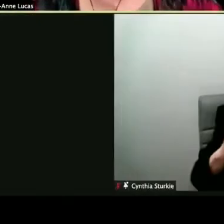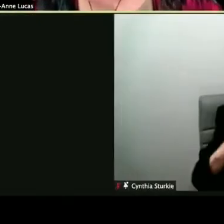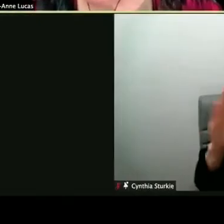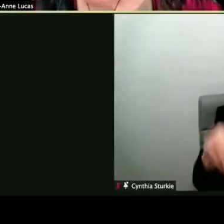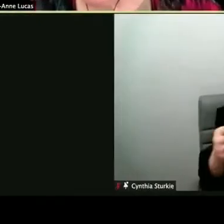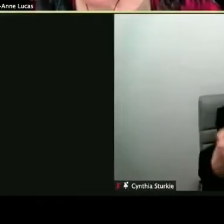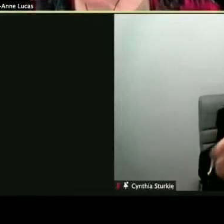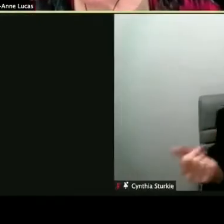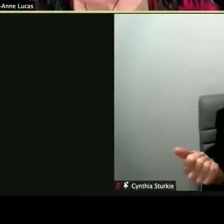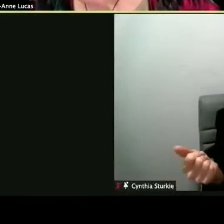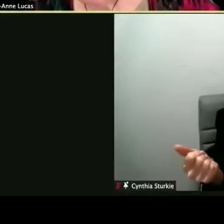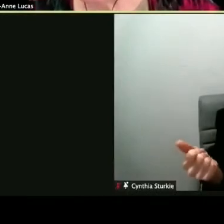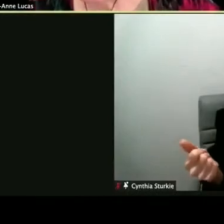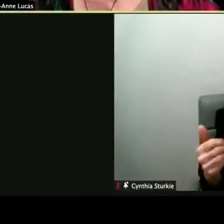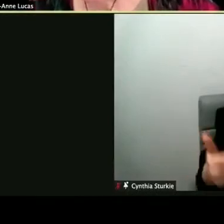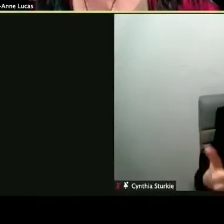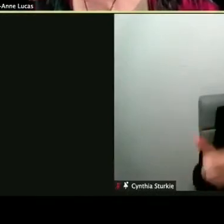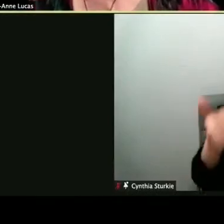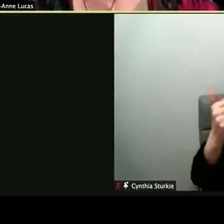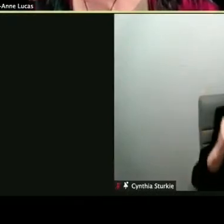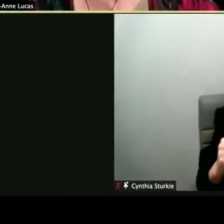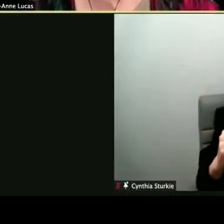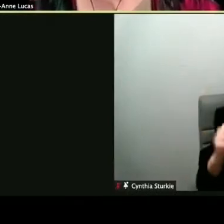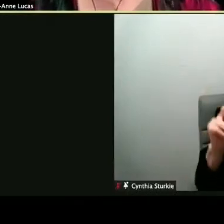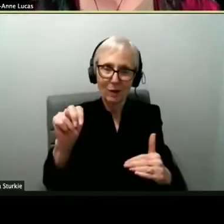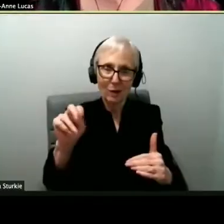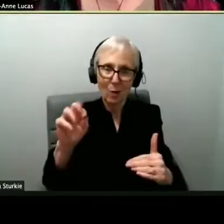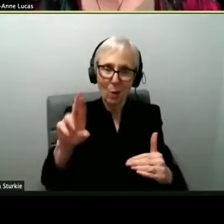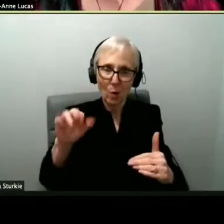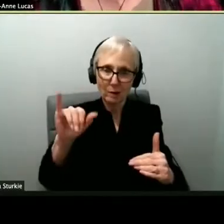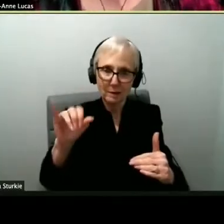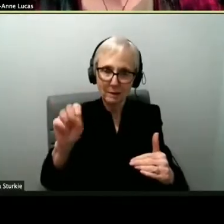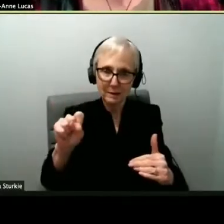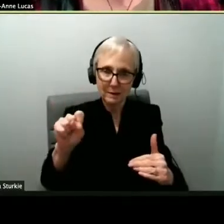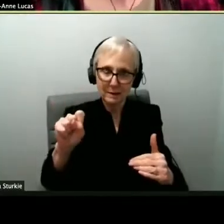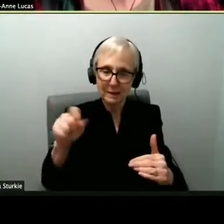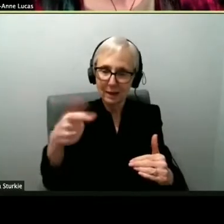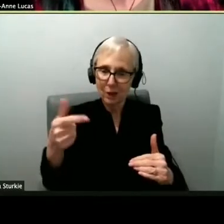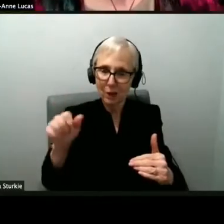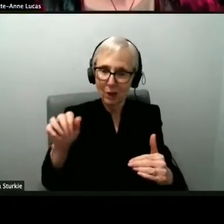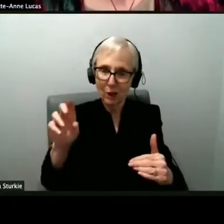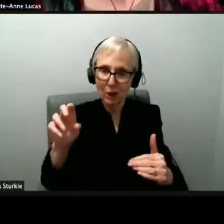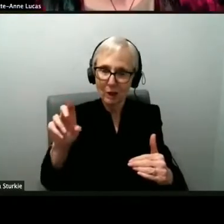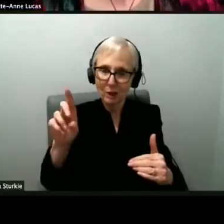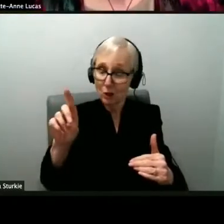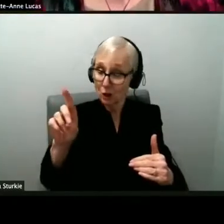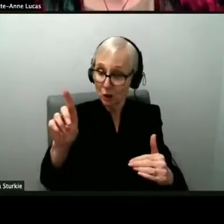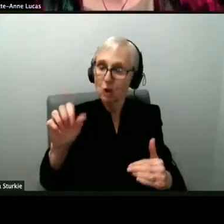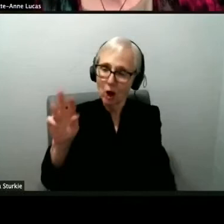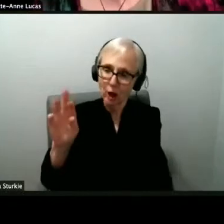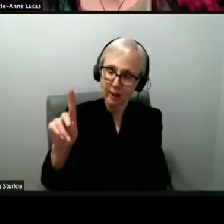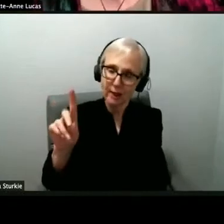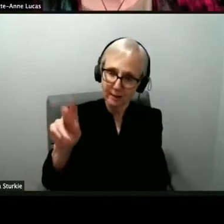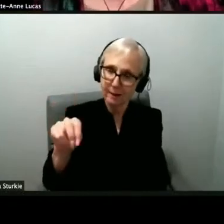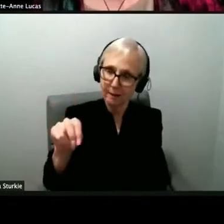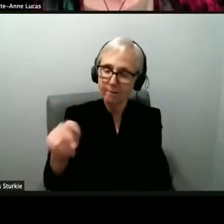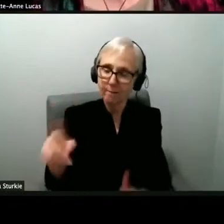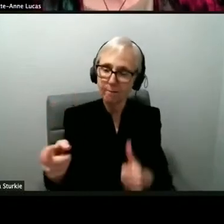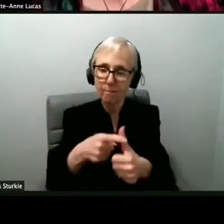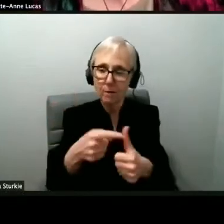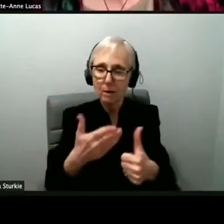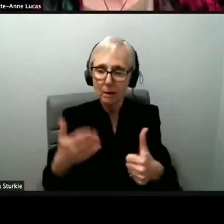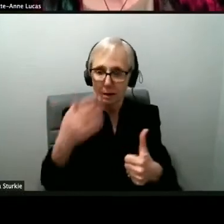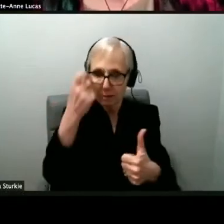you. The next person on this question is Norris Tyrone Darden. Yes, ma'am. So the first thing we need to understand is